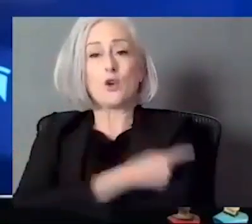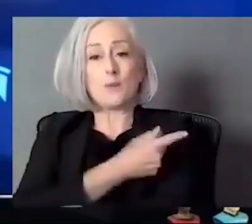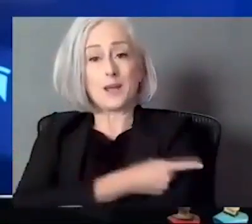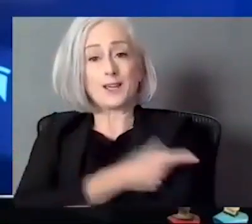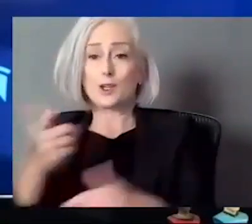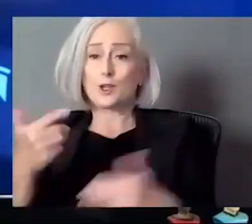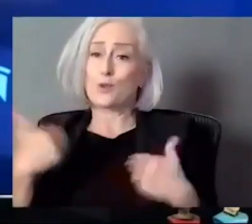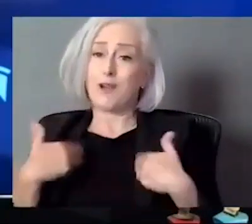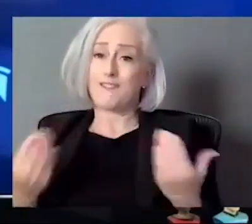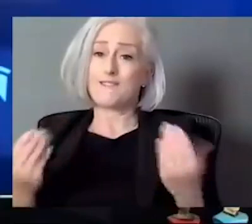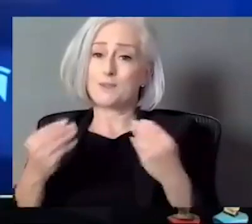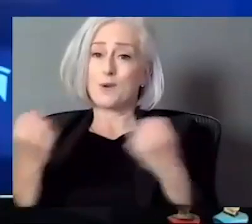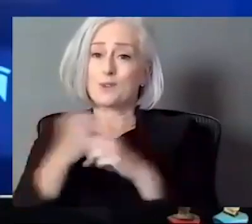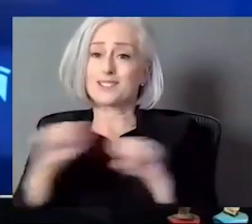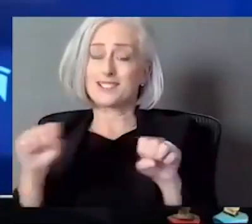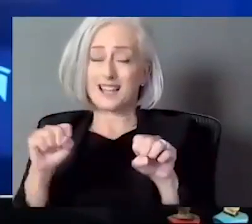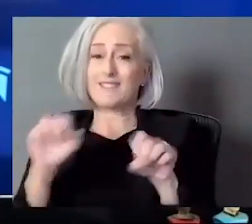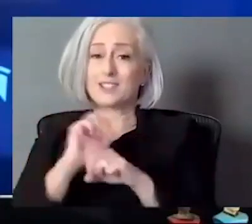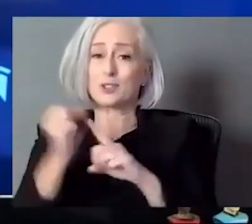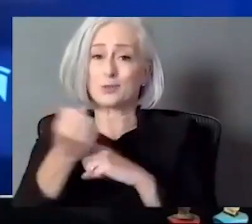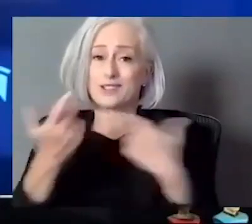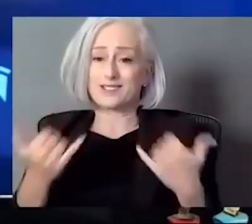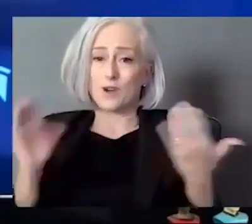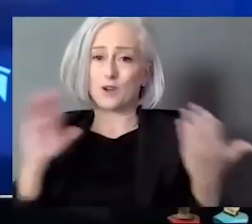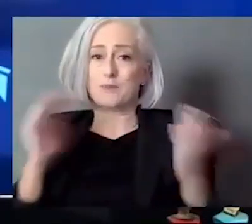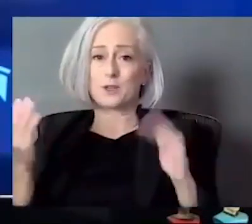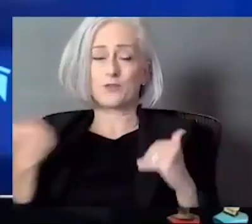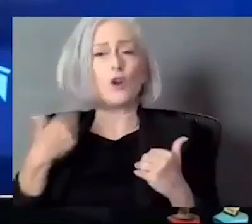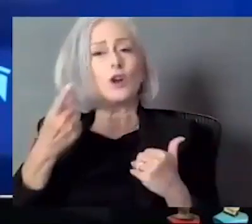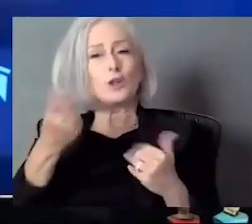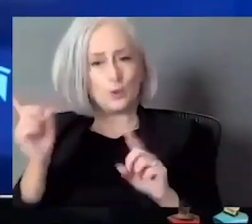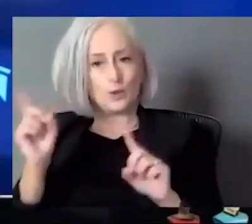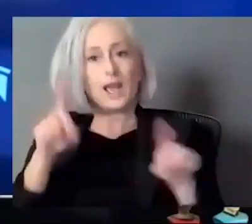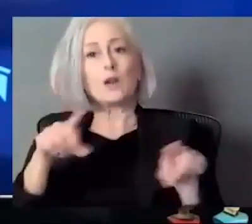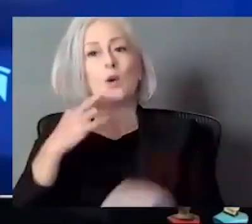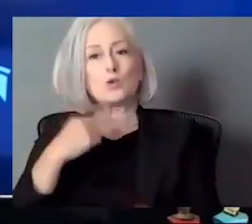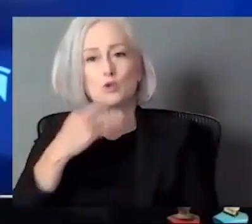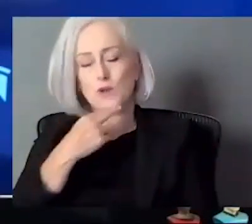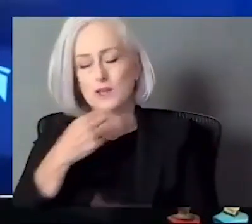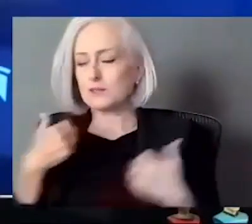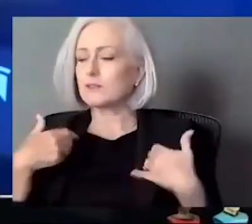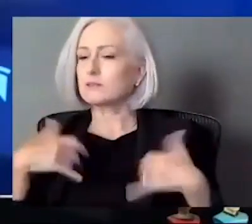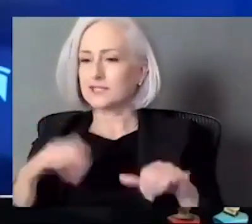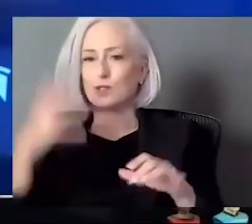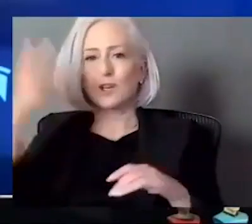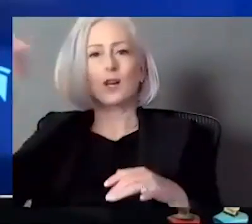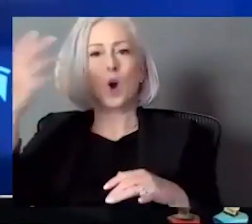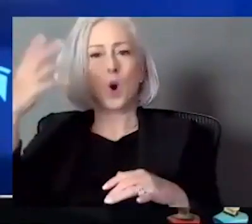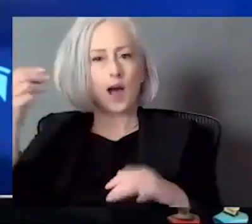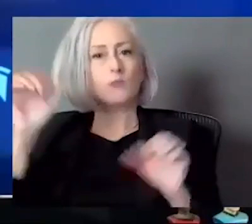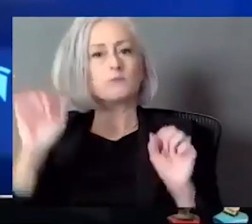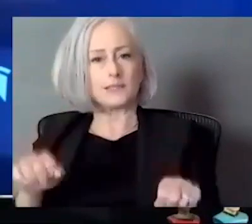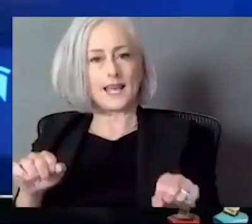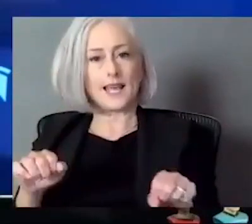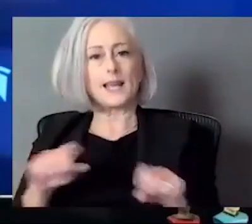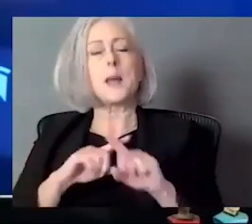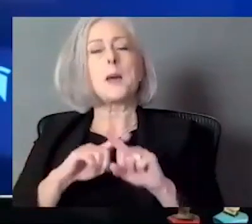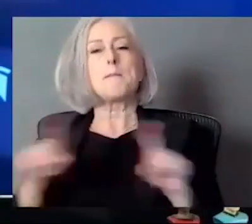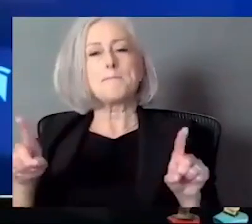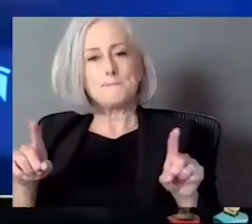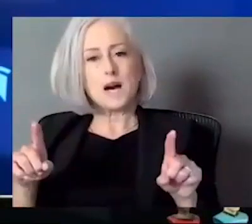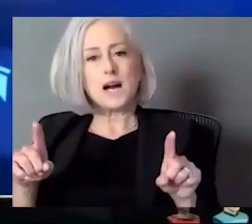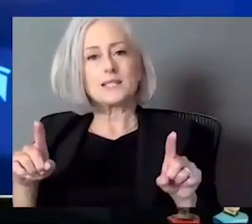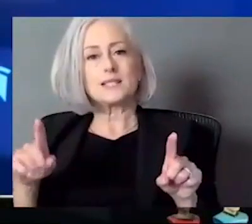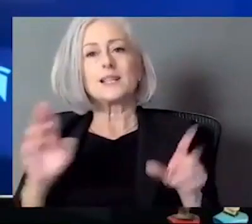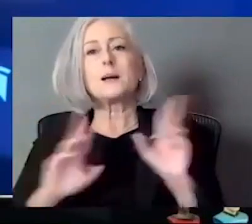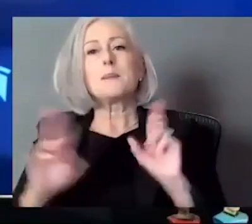pandemic. You can still go to the grocery store, you can still go out to a restaurant, you can still do those things. But as that progresses and more people get sick, there's going to be a